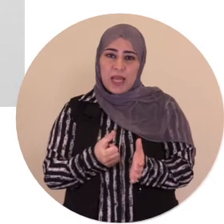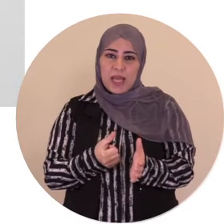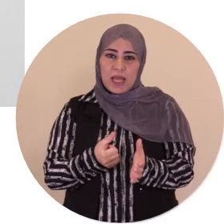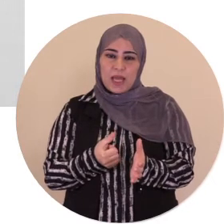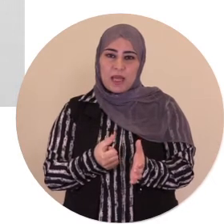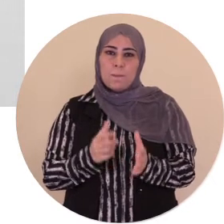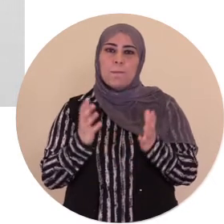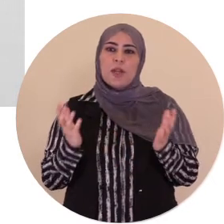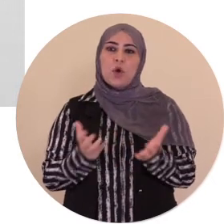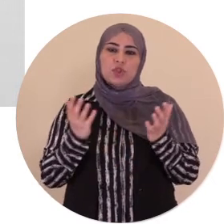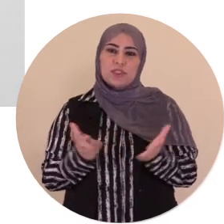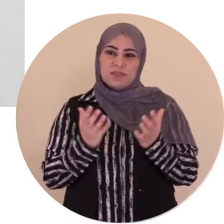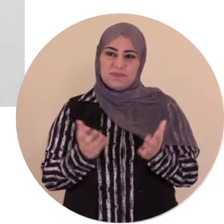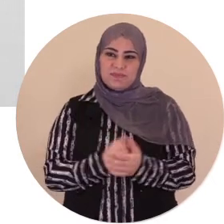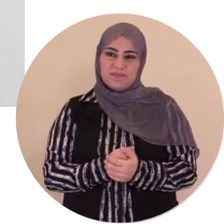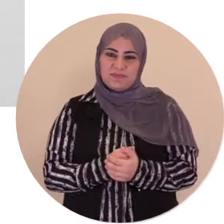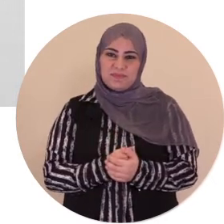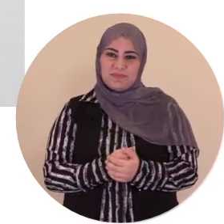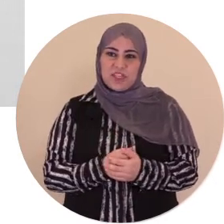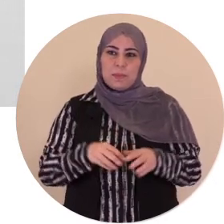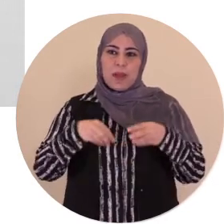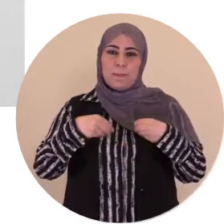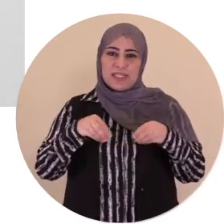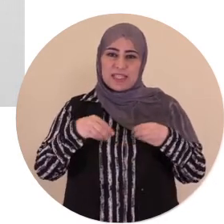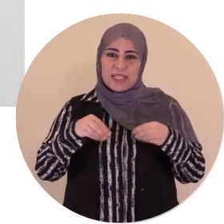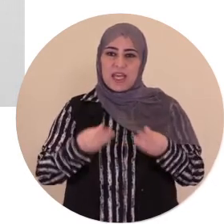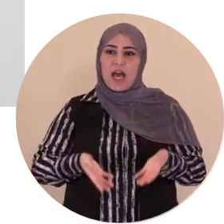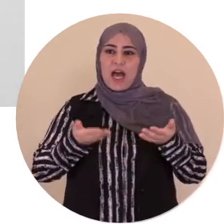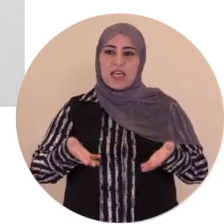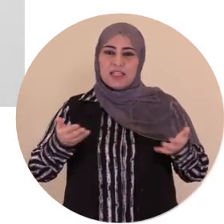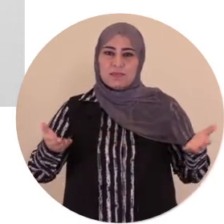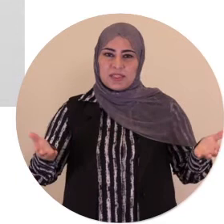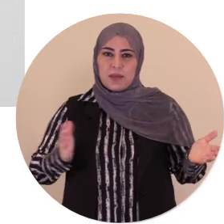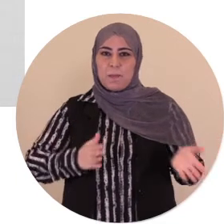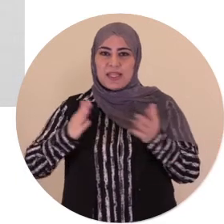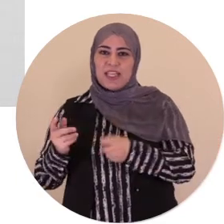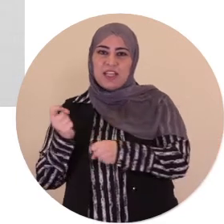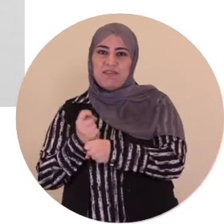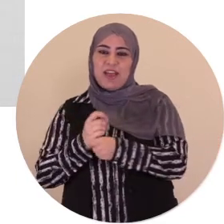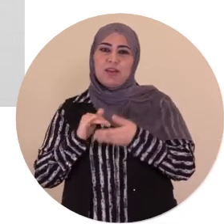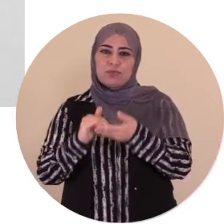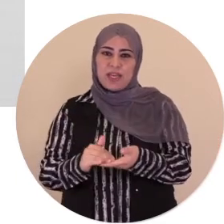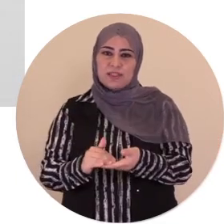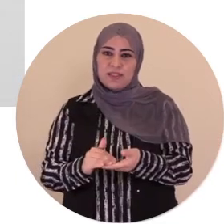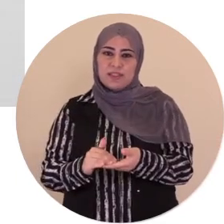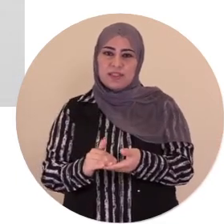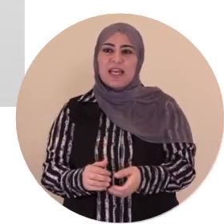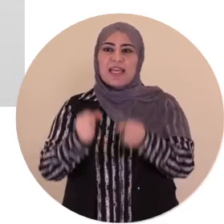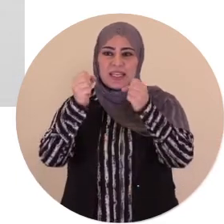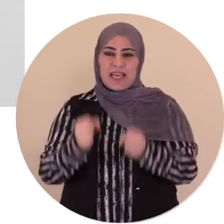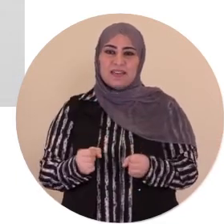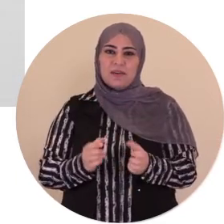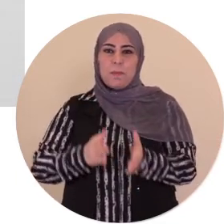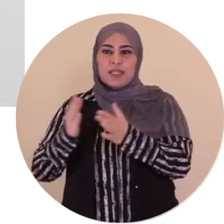with them. Plastic items can. If there is a modal verb, what do we add? We add be. Plastic items can